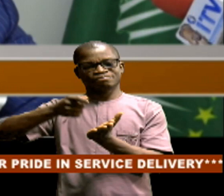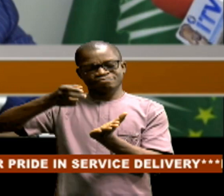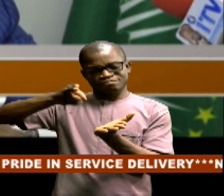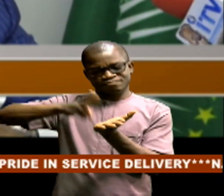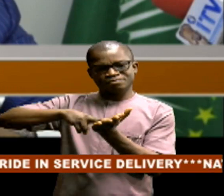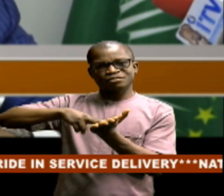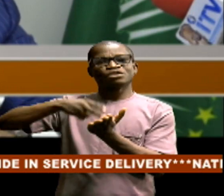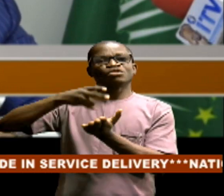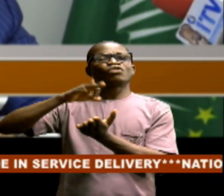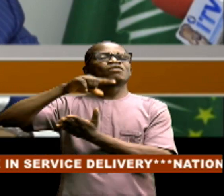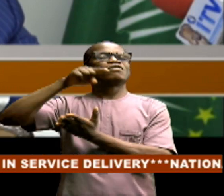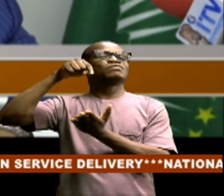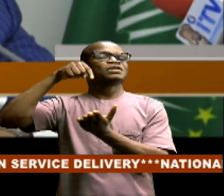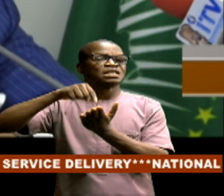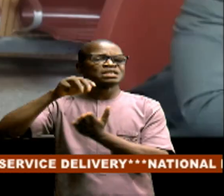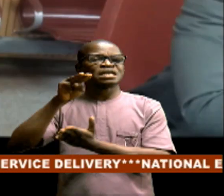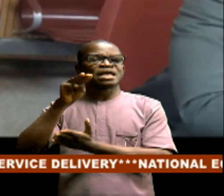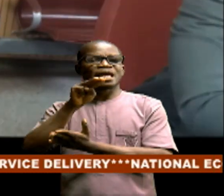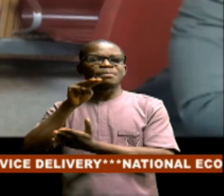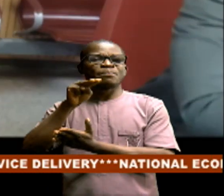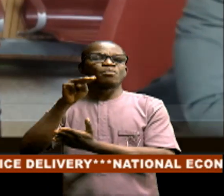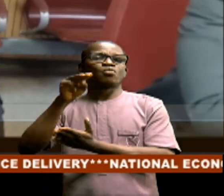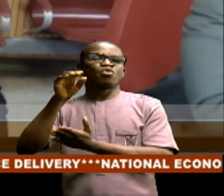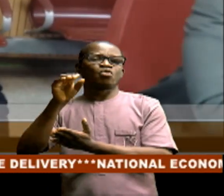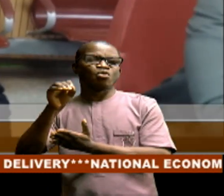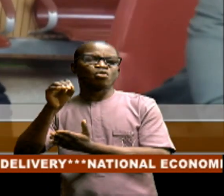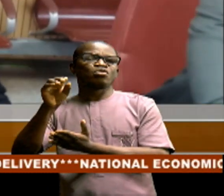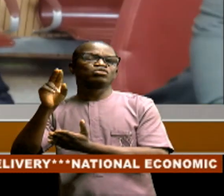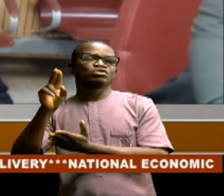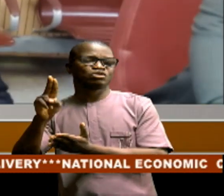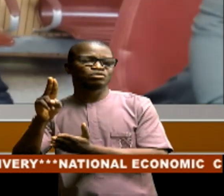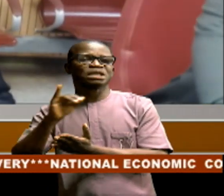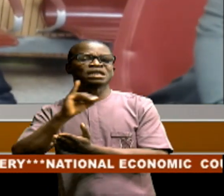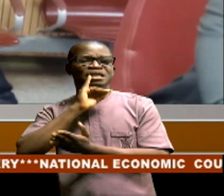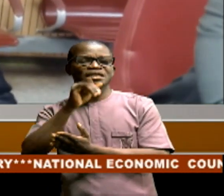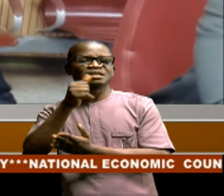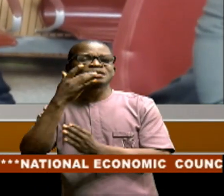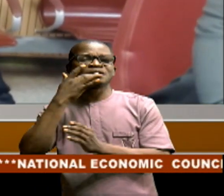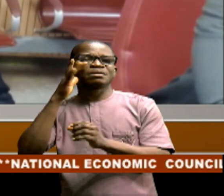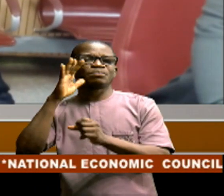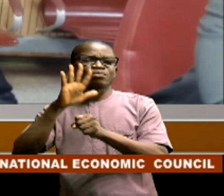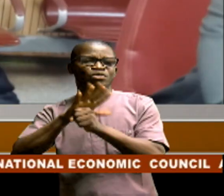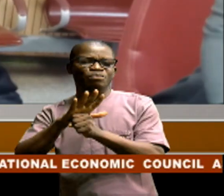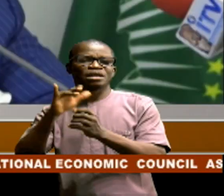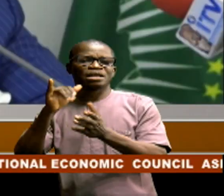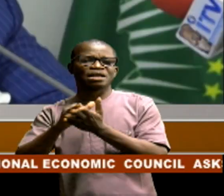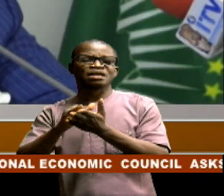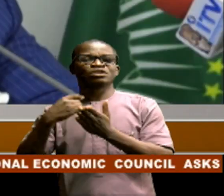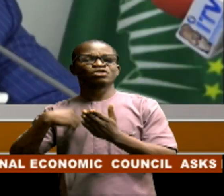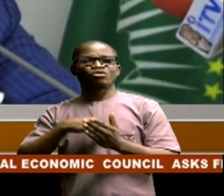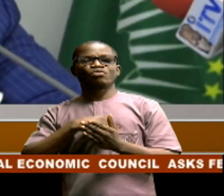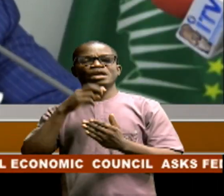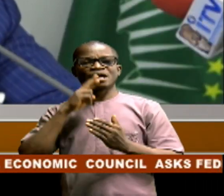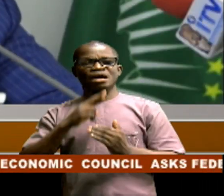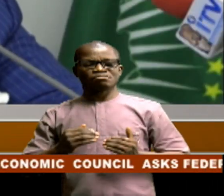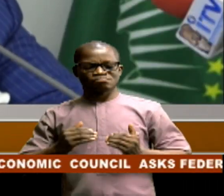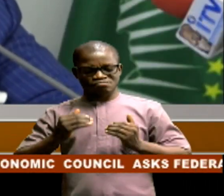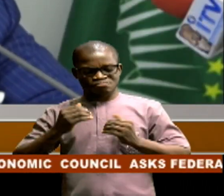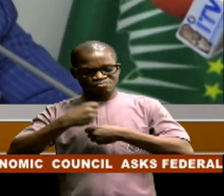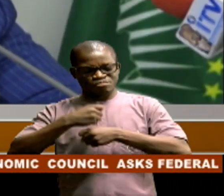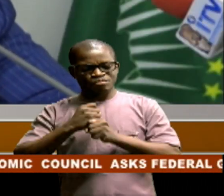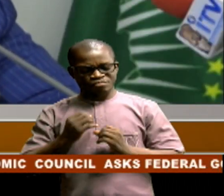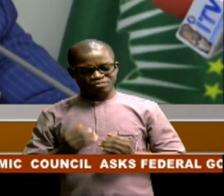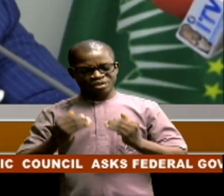this MOU is a commitment that we are making for the OECPS,